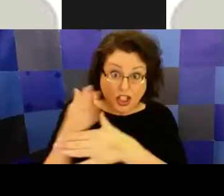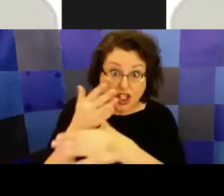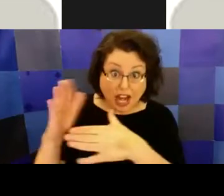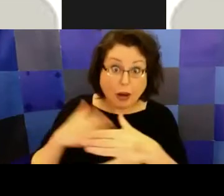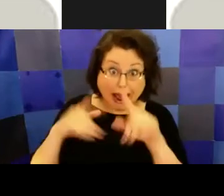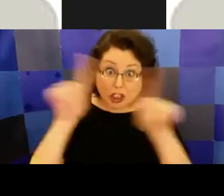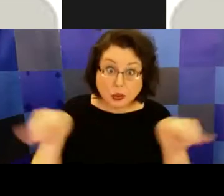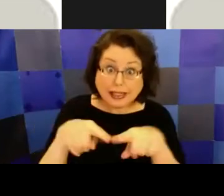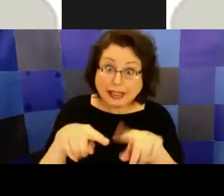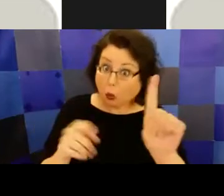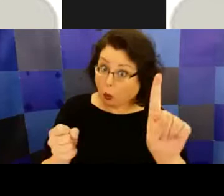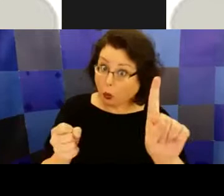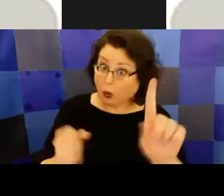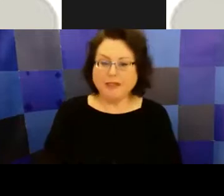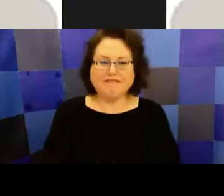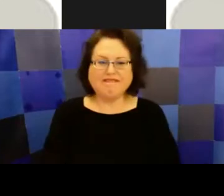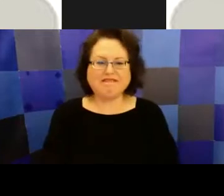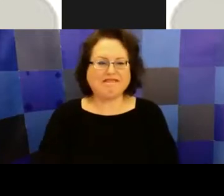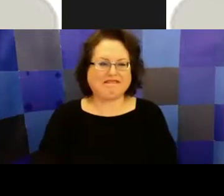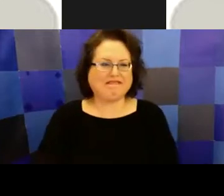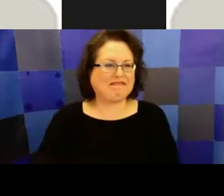So hold on 1 second.